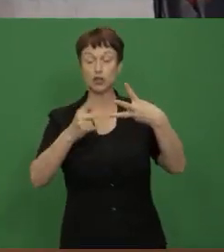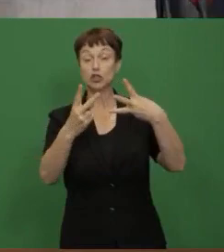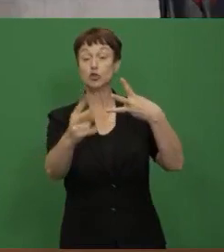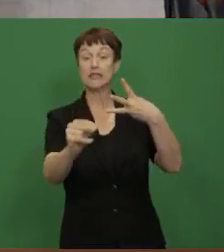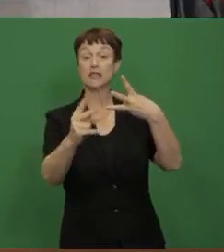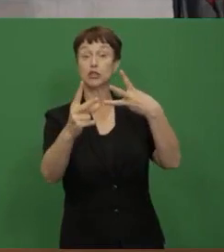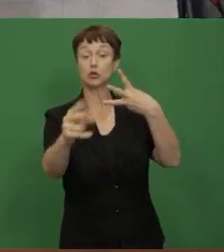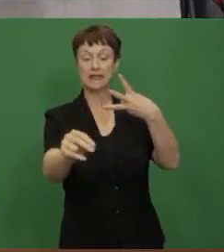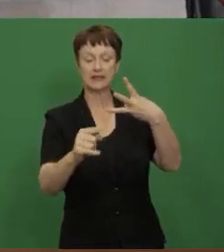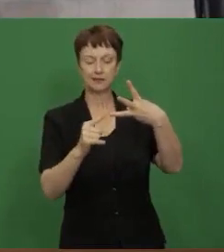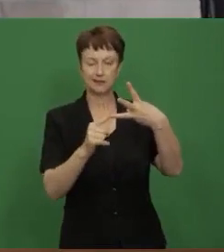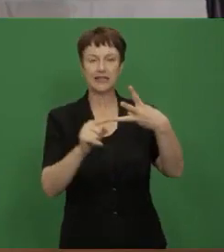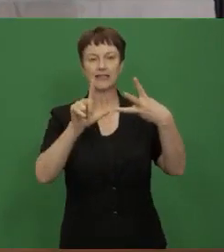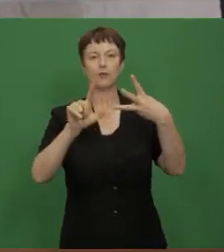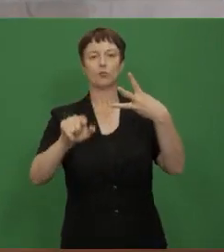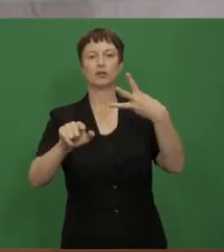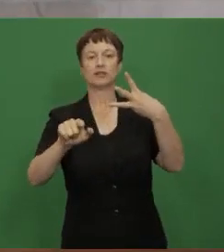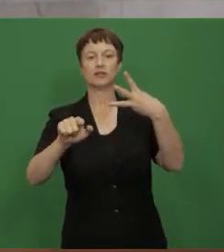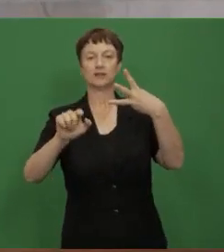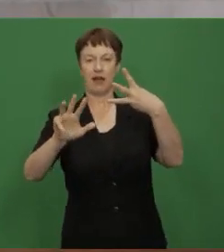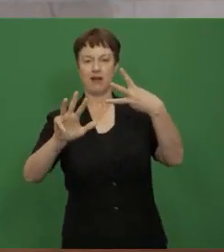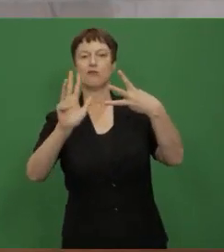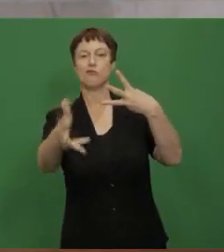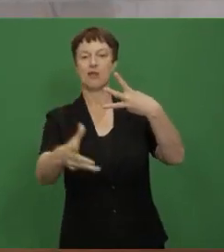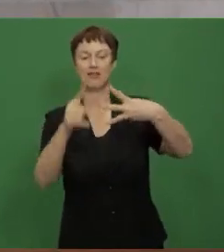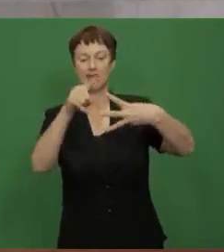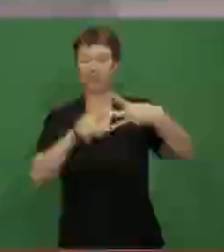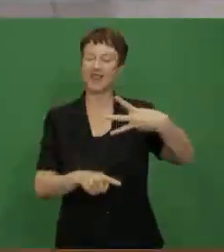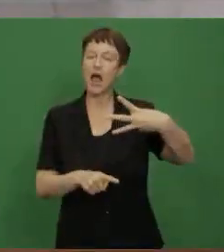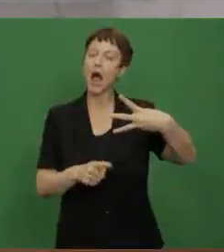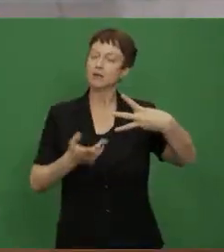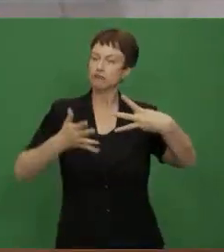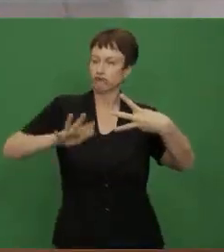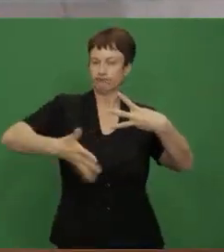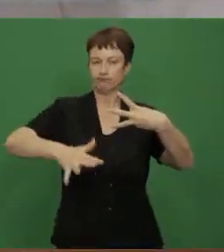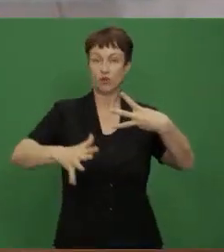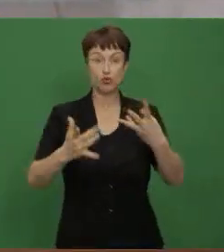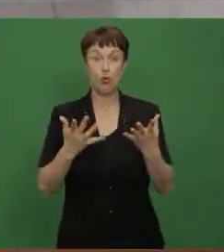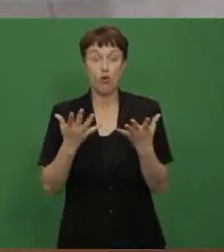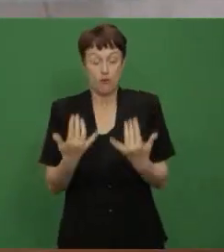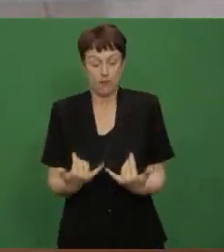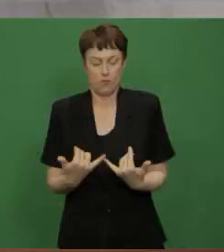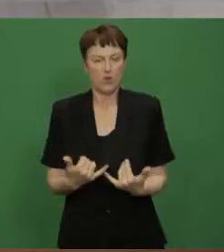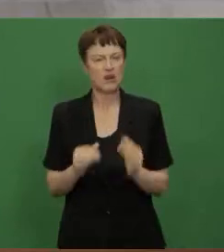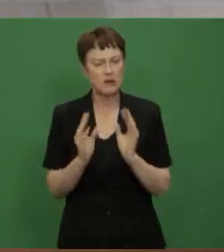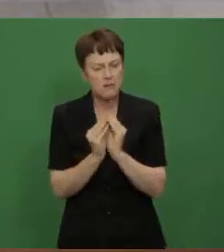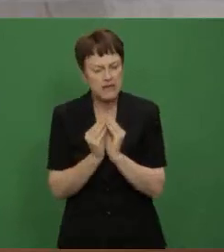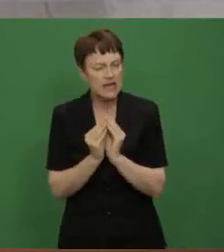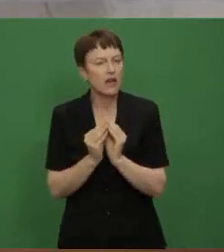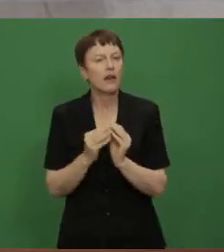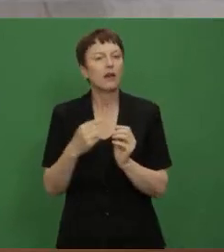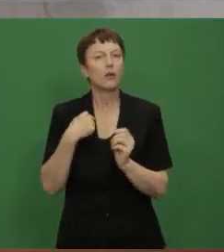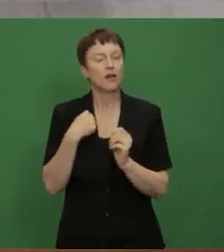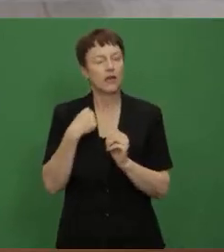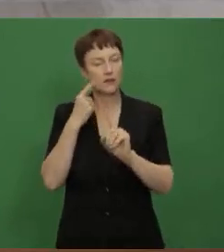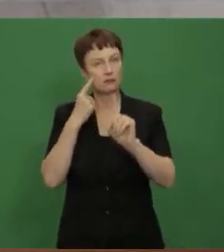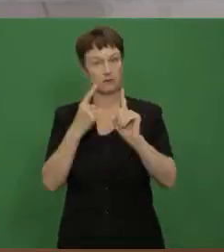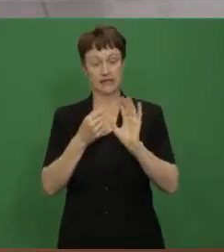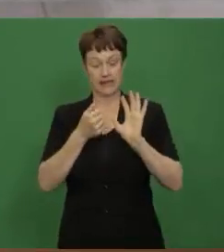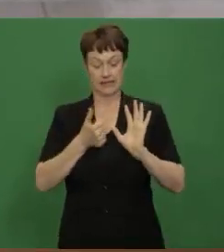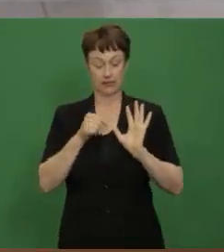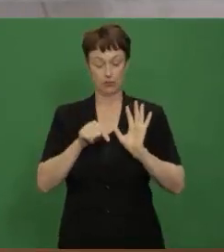2020. And that is kind of, in this meeting, was simply we moved from 6.7